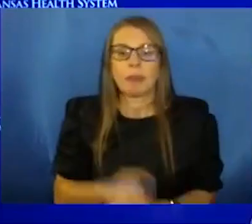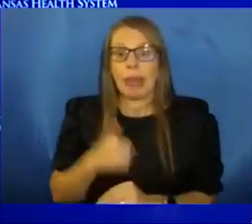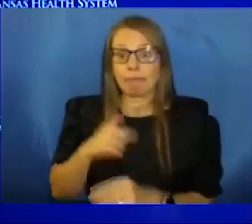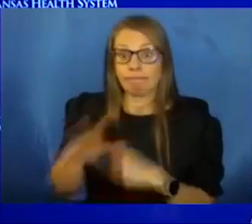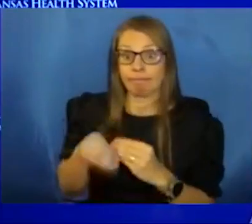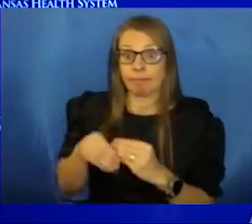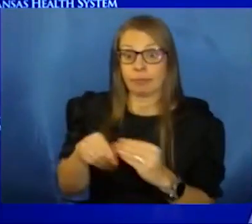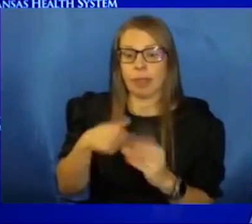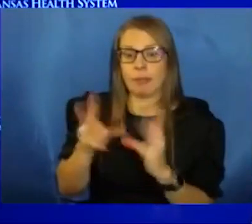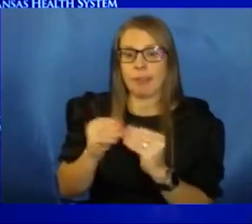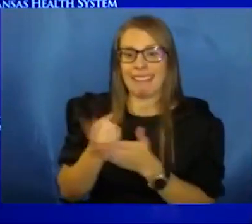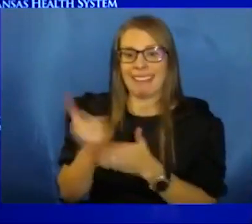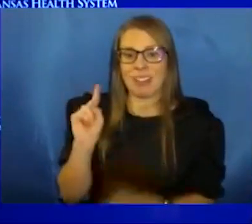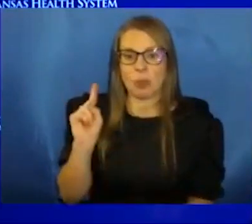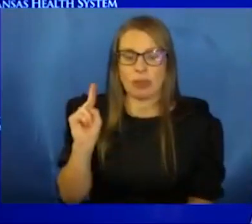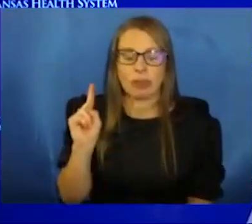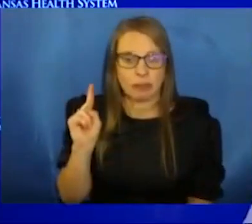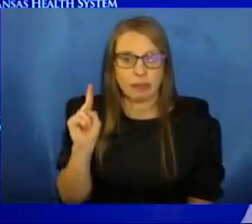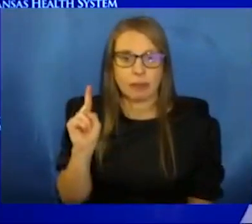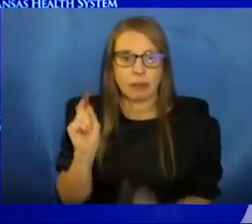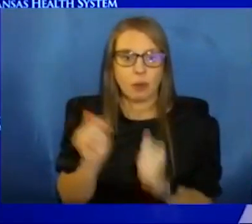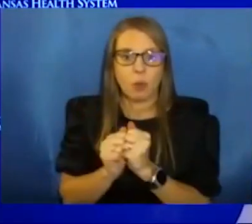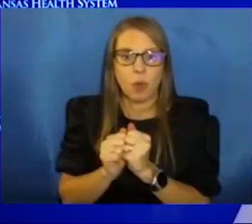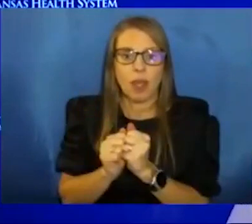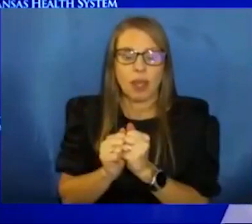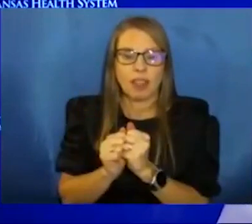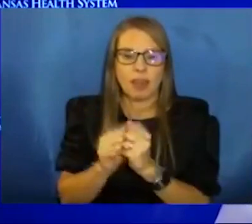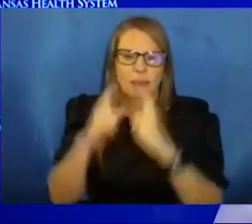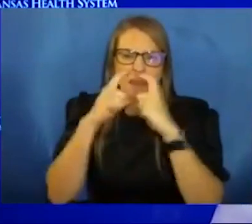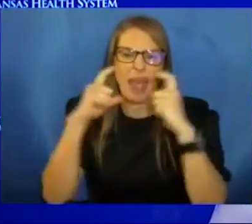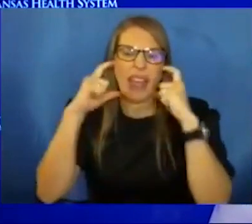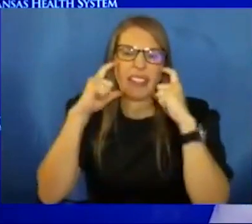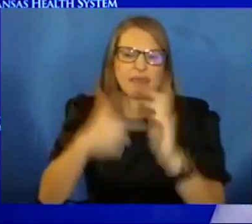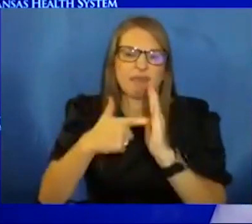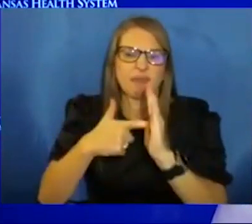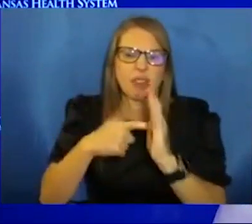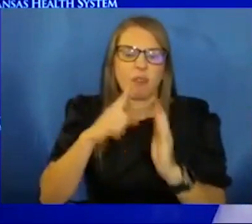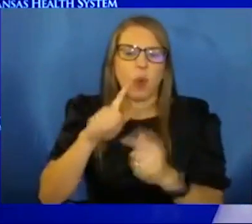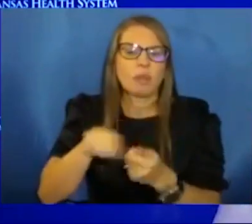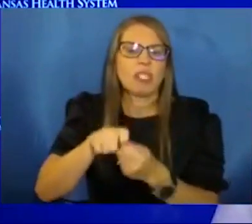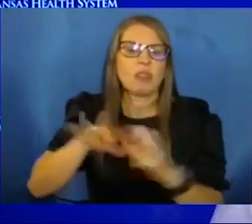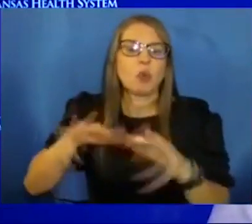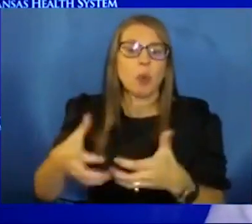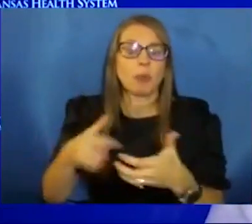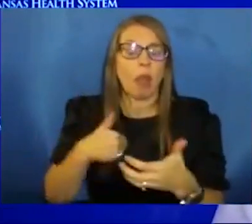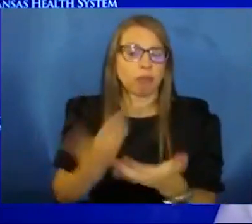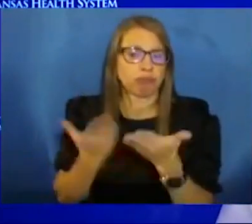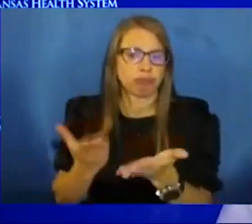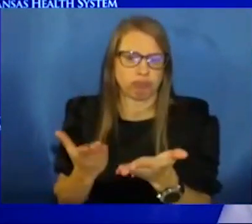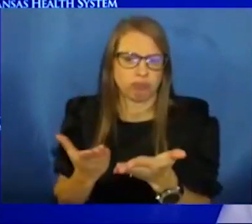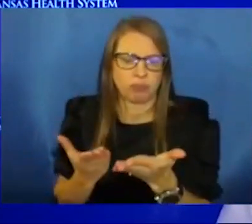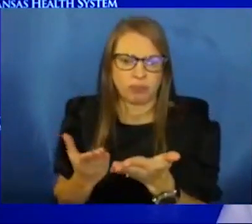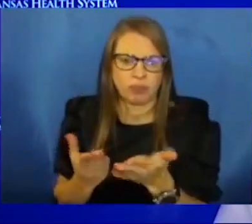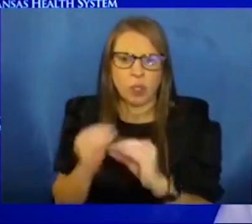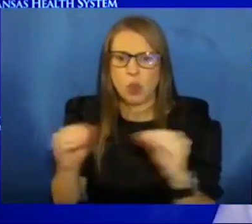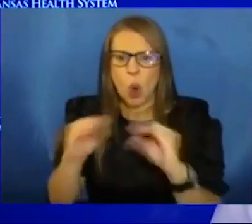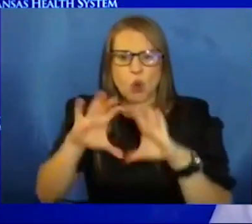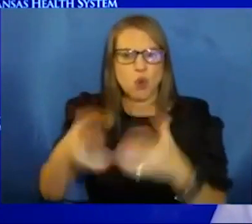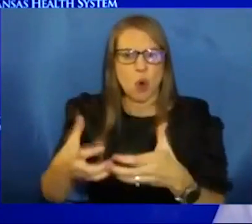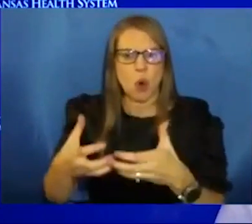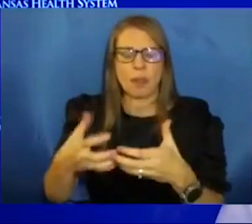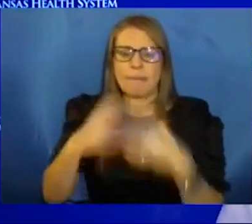messaging from pediatrics groups, whether that's the American Academy of Pediatrics, psychology groups, psychiatric groups. That certainly